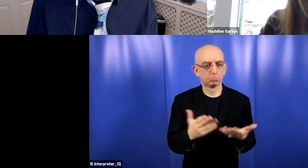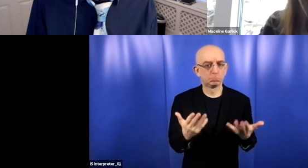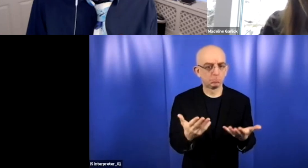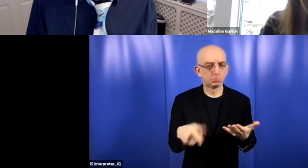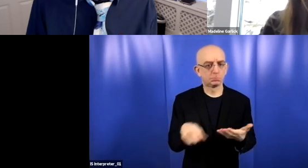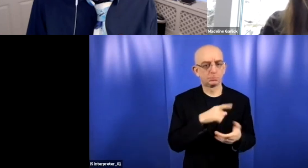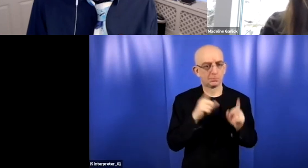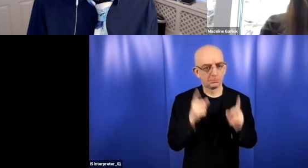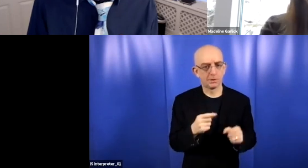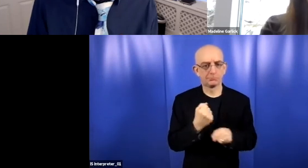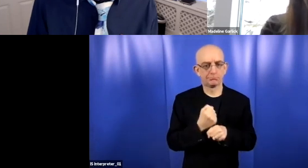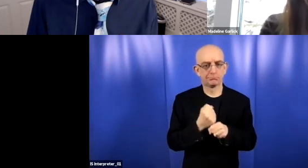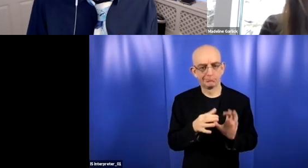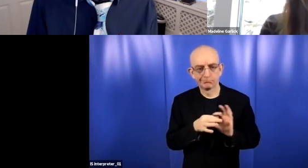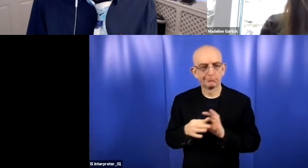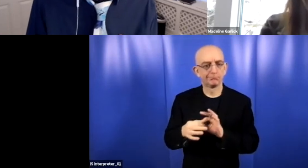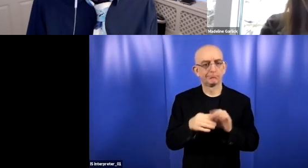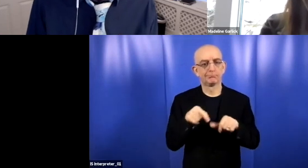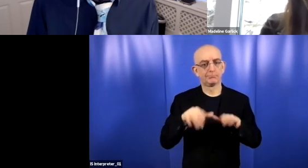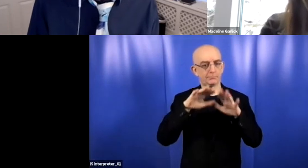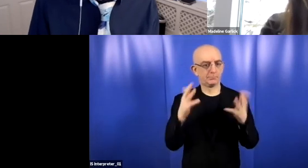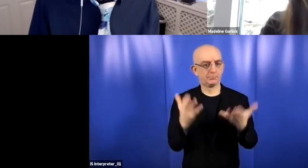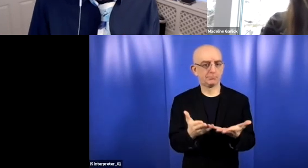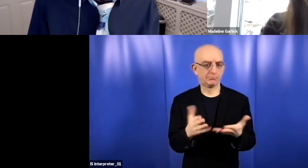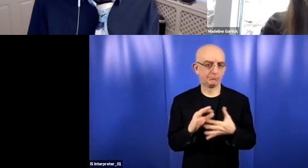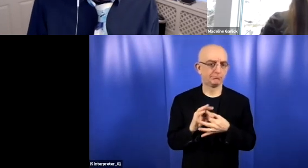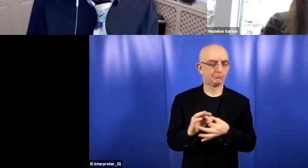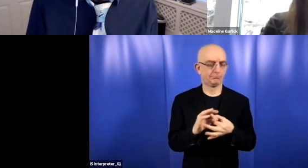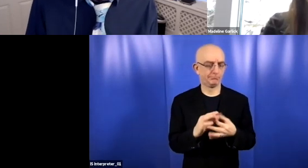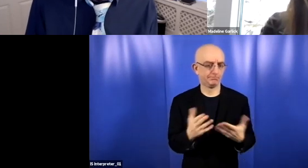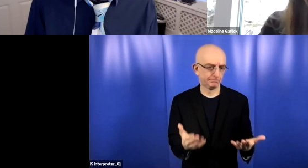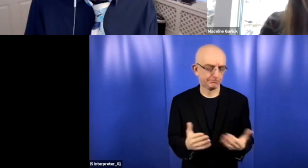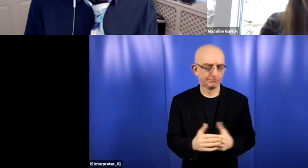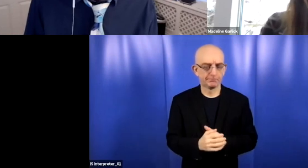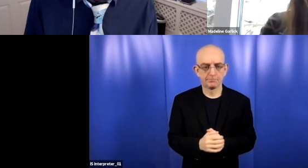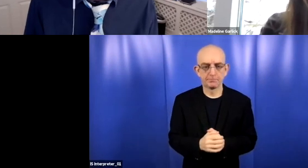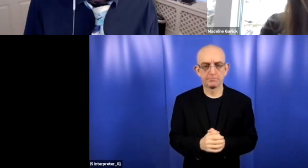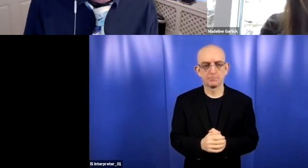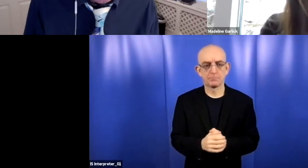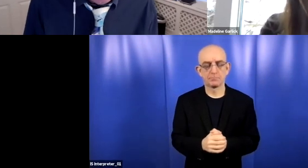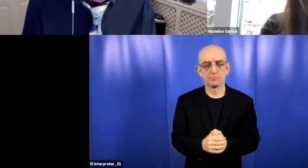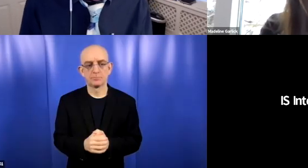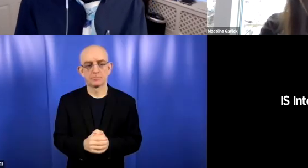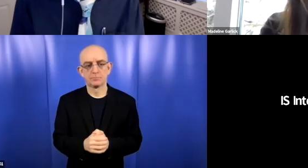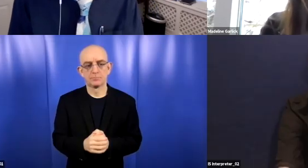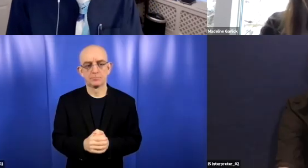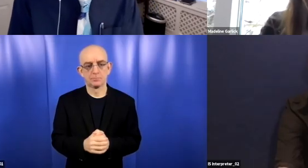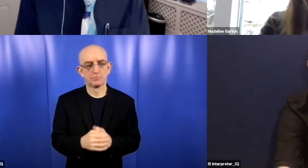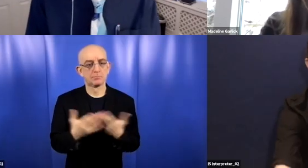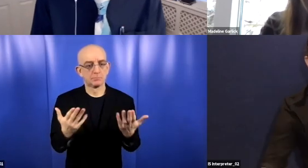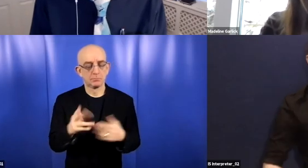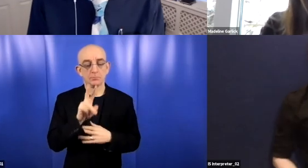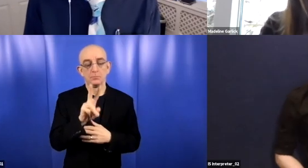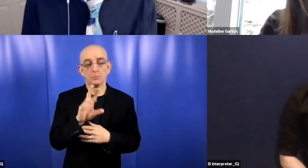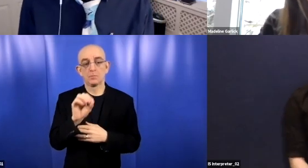High Commissioner's Dialogue that year also focused specifically on the issue of the root causes of forced displacement.